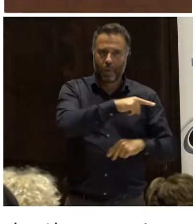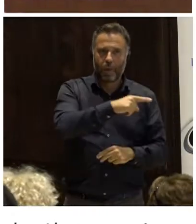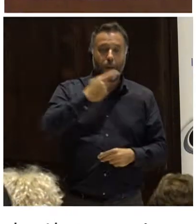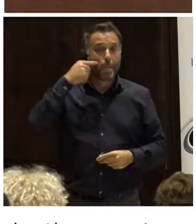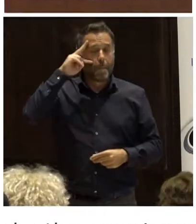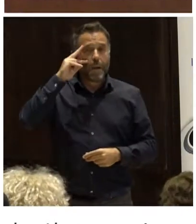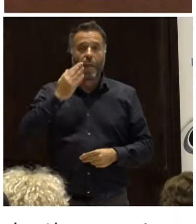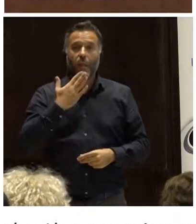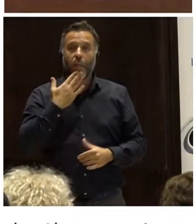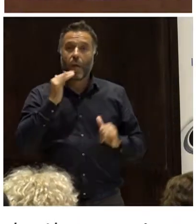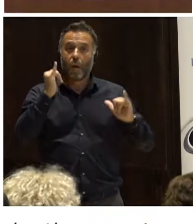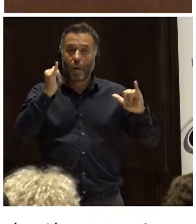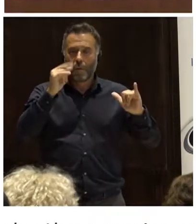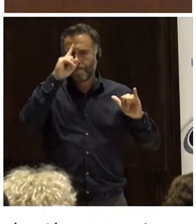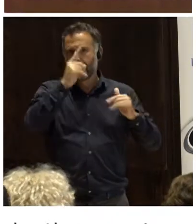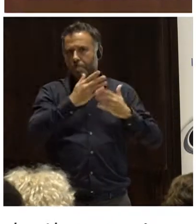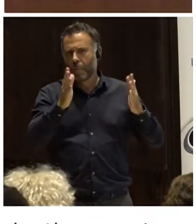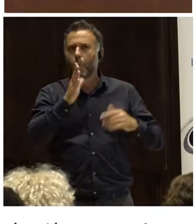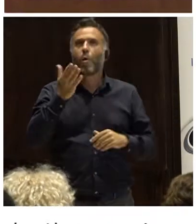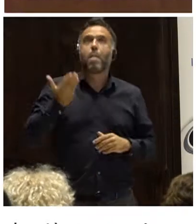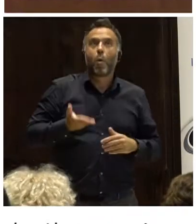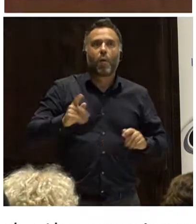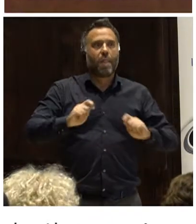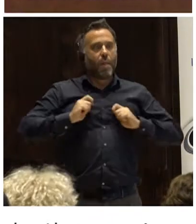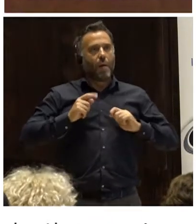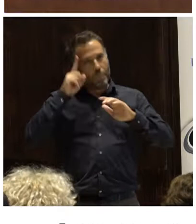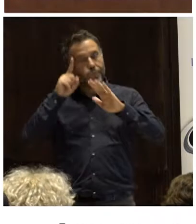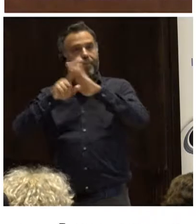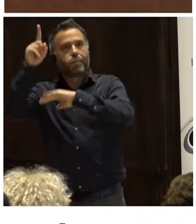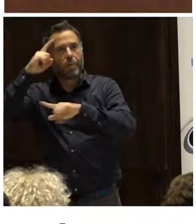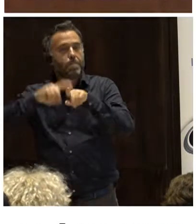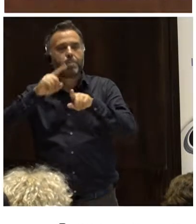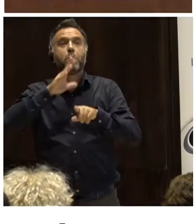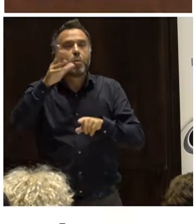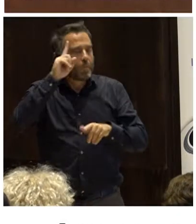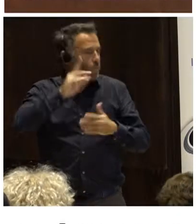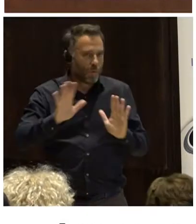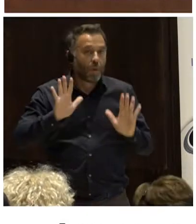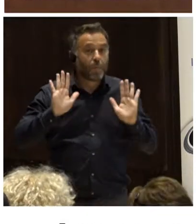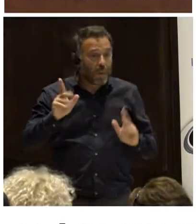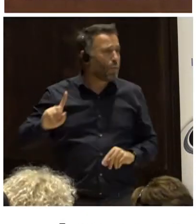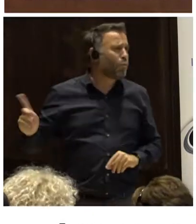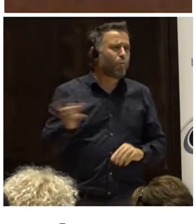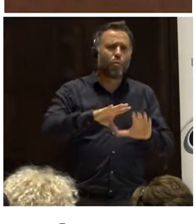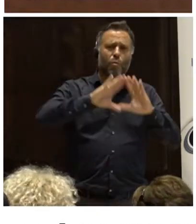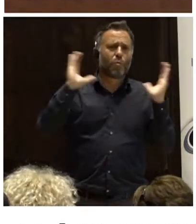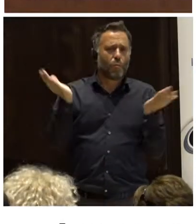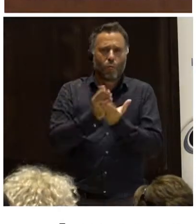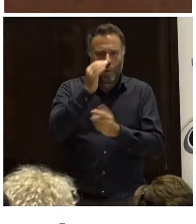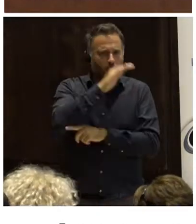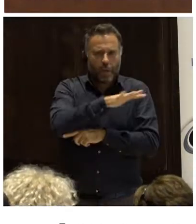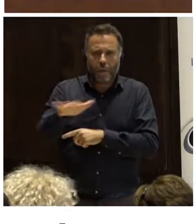why it is important, but we know that all the children all over the world play. We know that